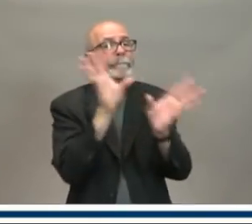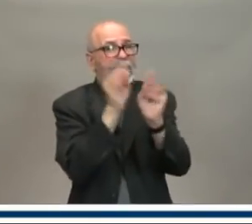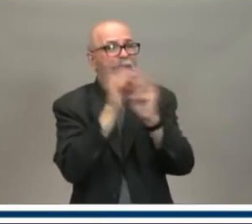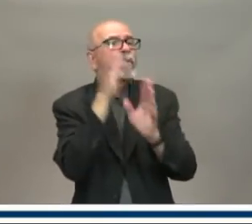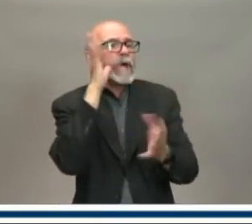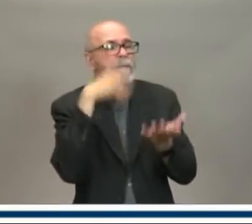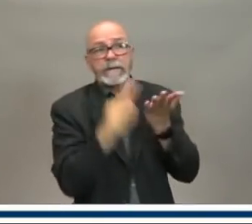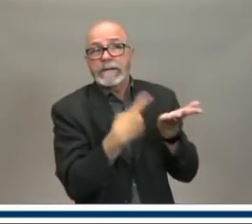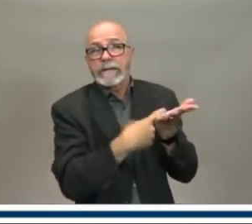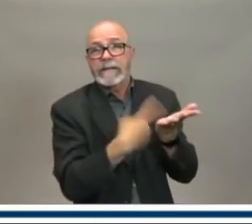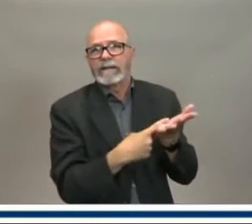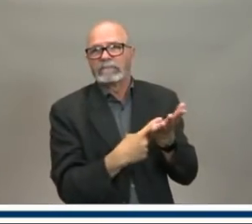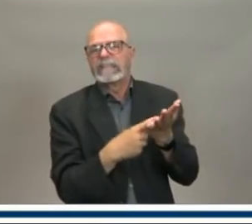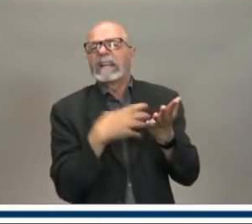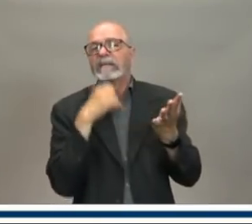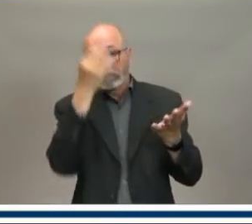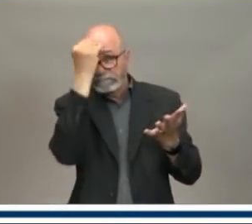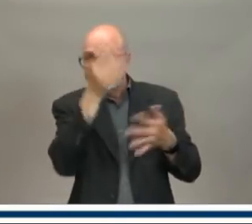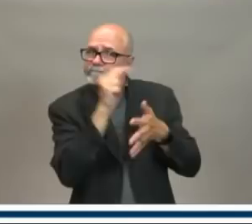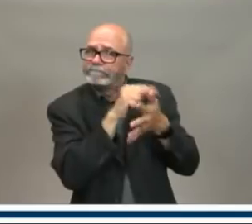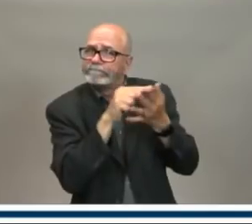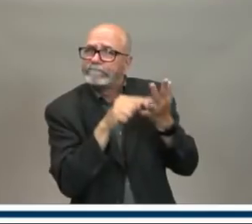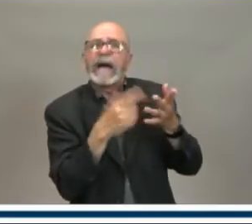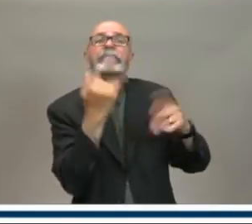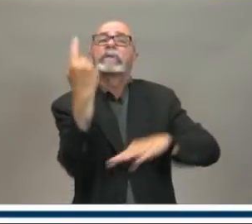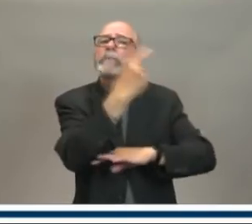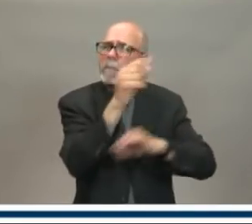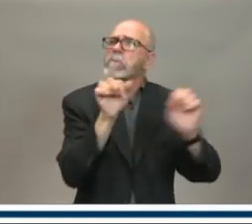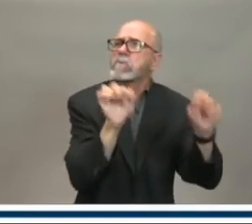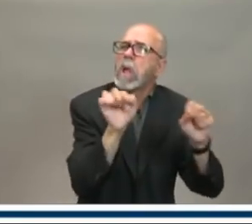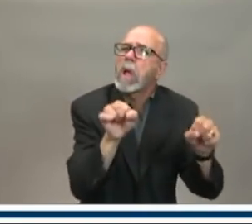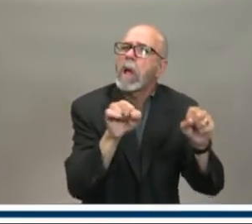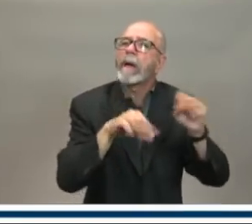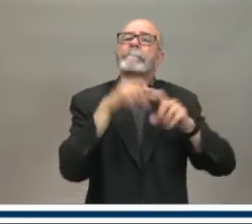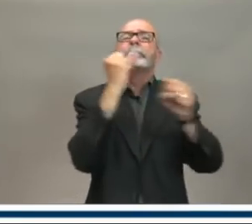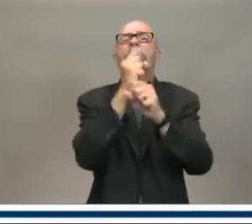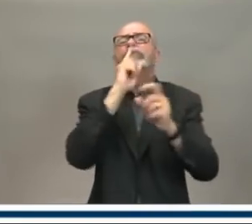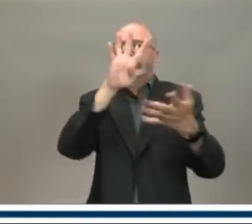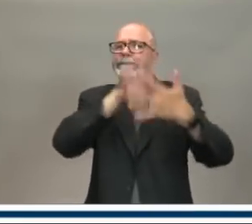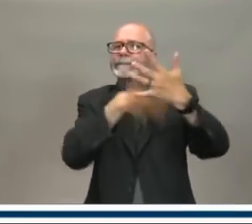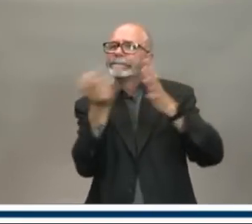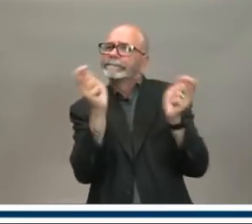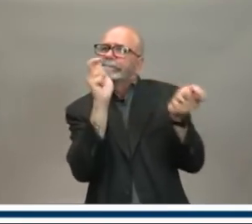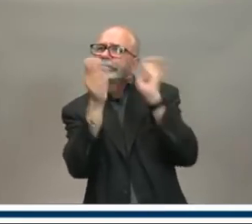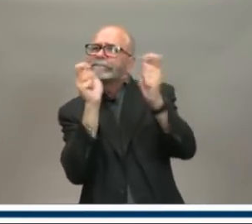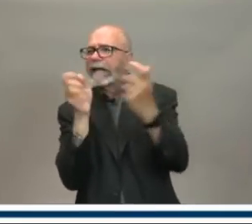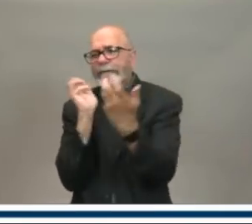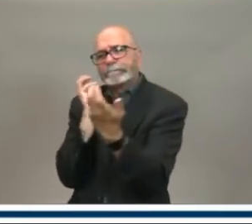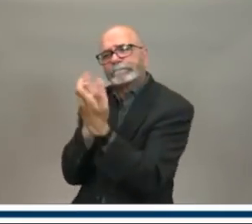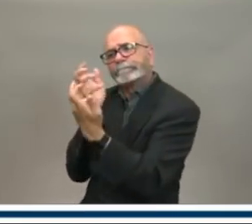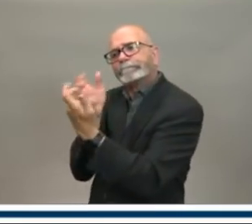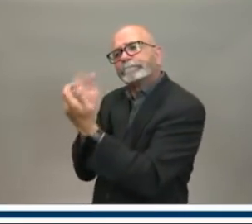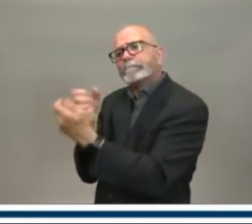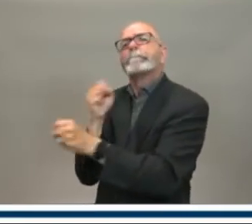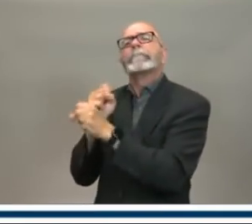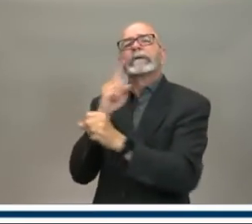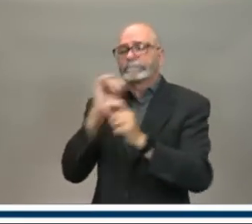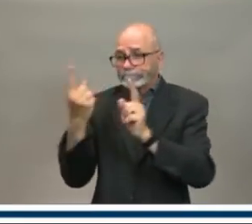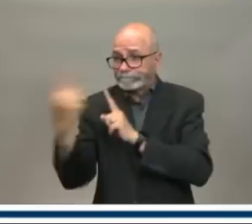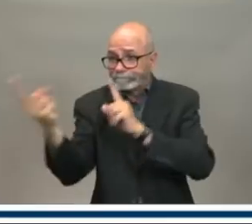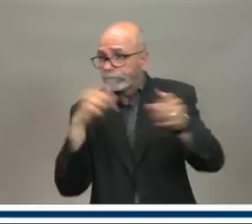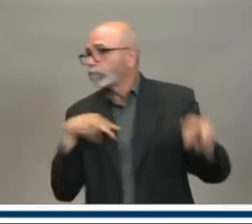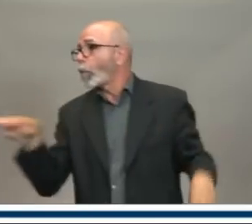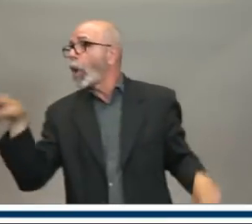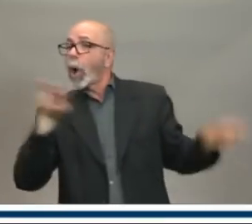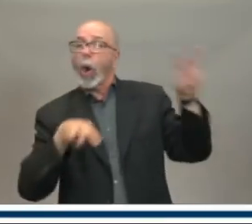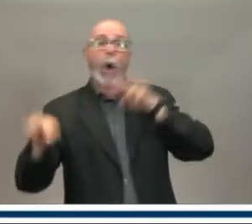could actually have summer camps modified that respect public health requirements. But there's absolutely no reason that